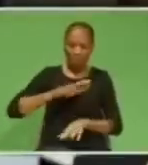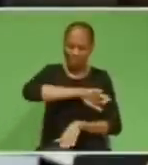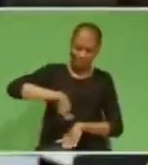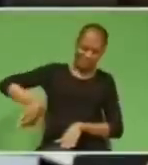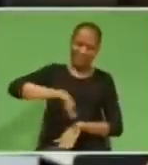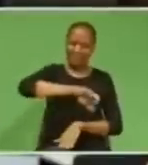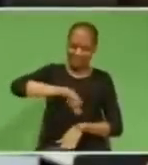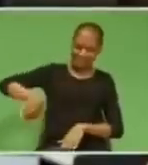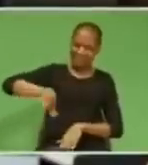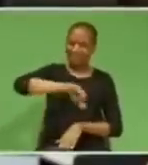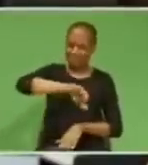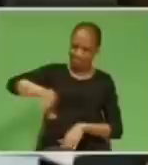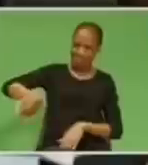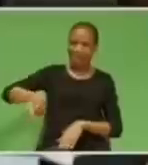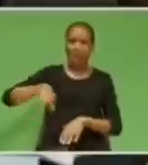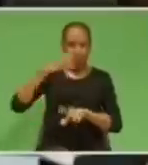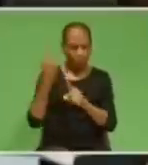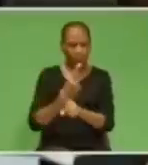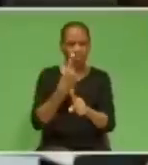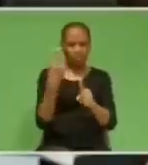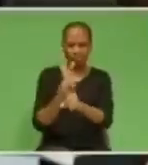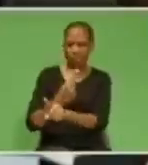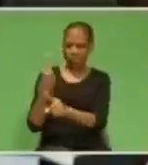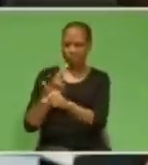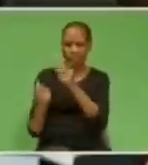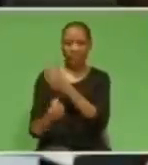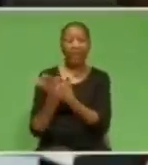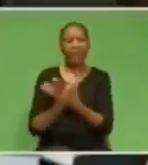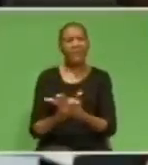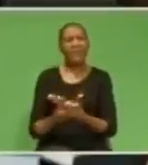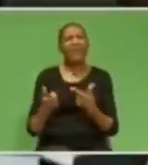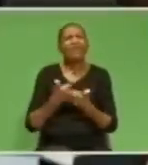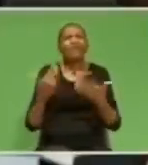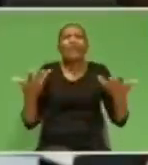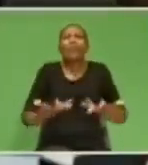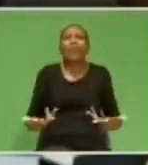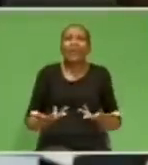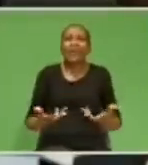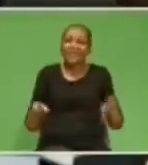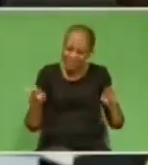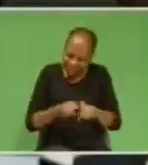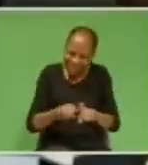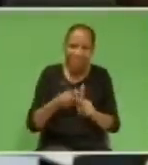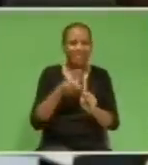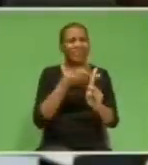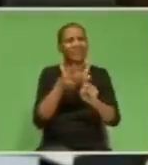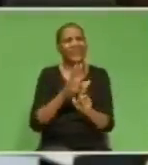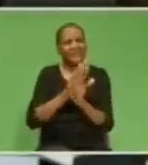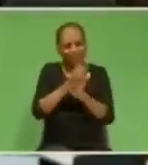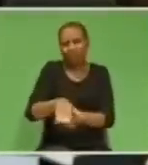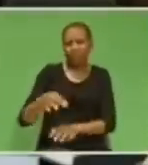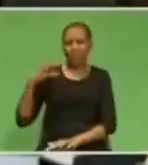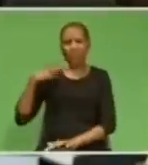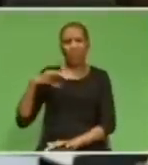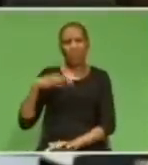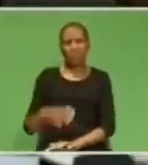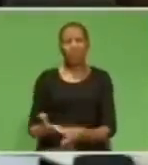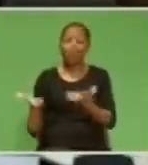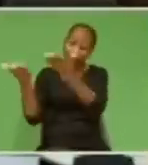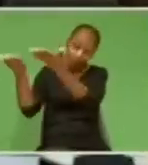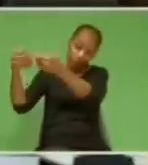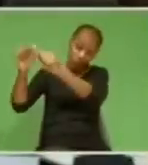in almost all sectors of the economy is a manifestation of non-physical form of violence against women. House